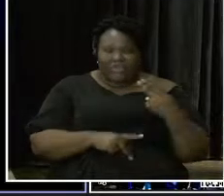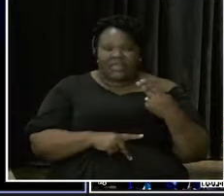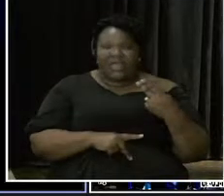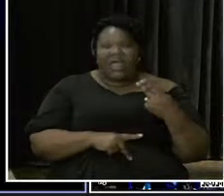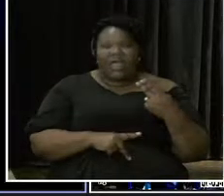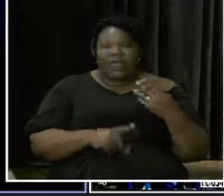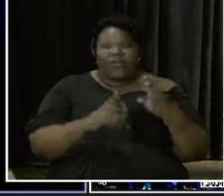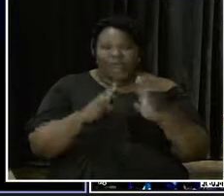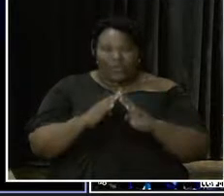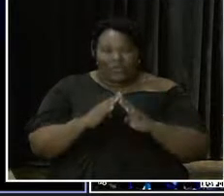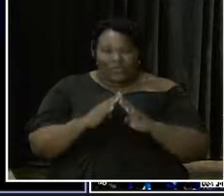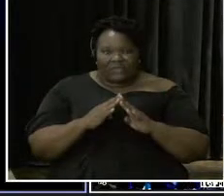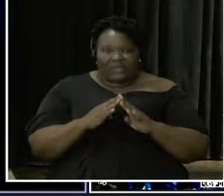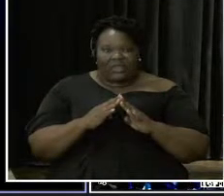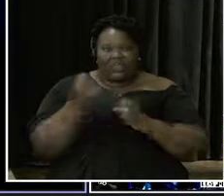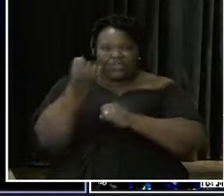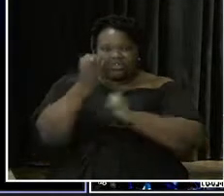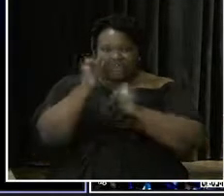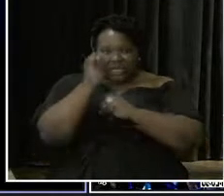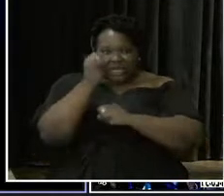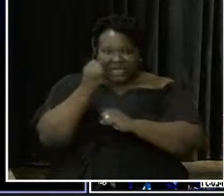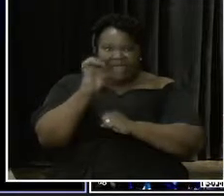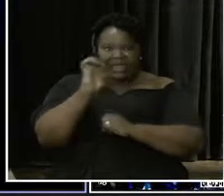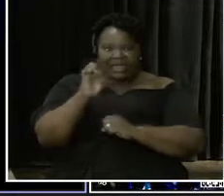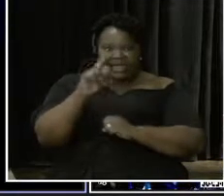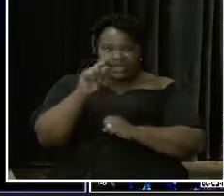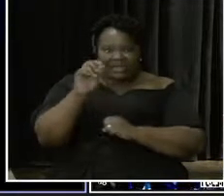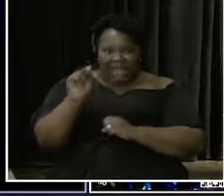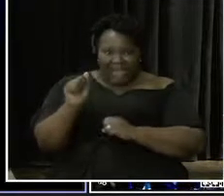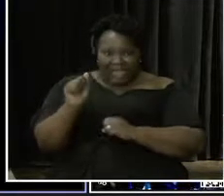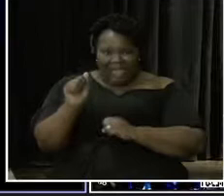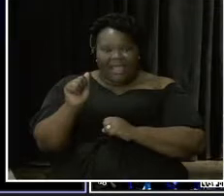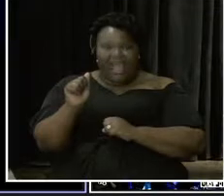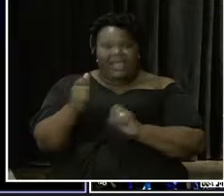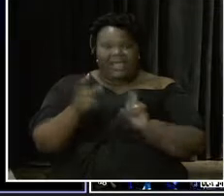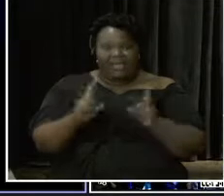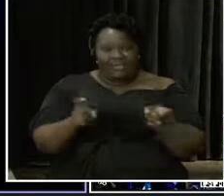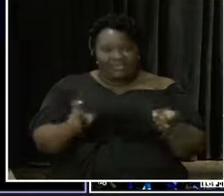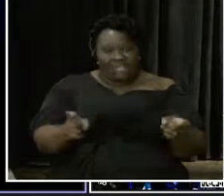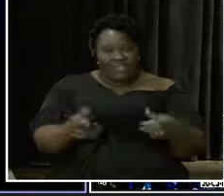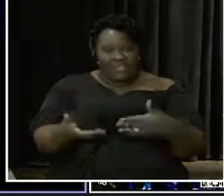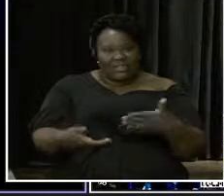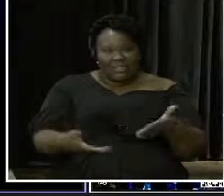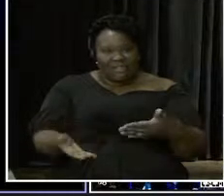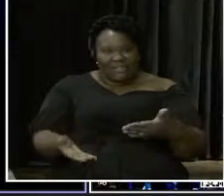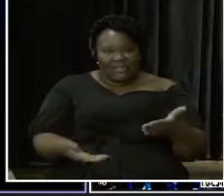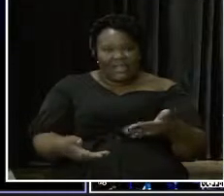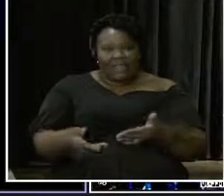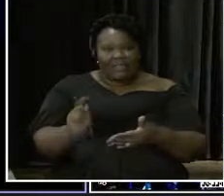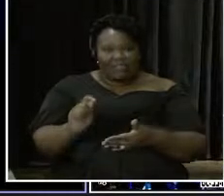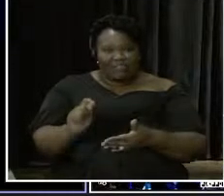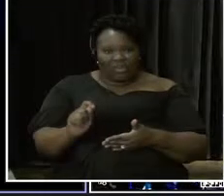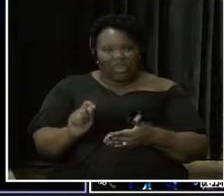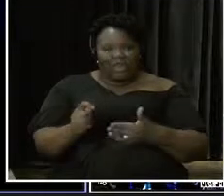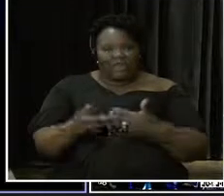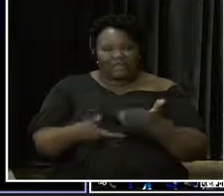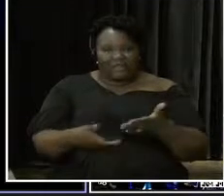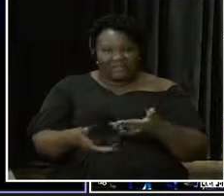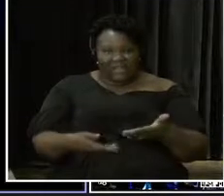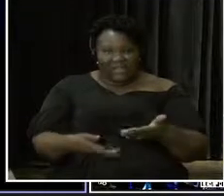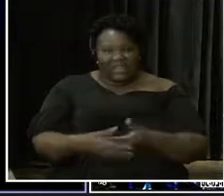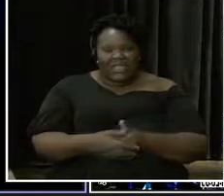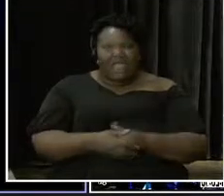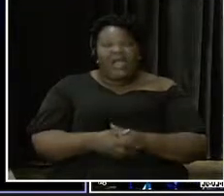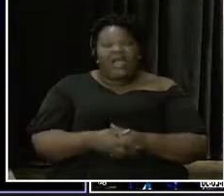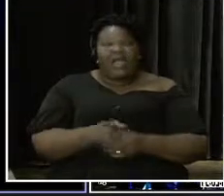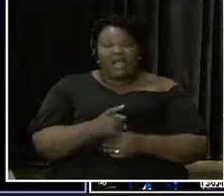settlement, engineering, ETA, community emergency services, and trade and services. So that is actually